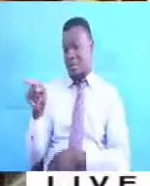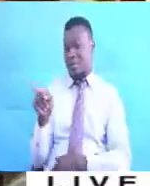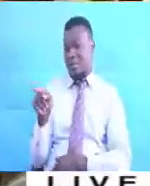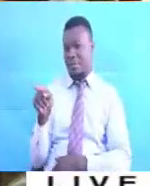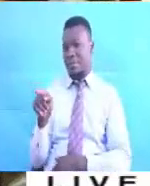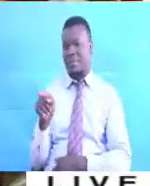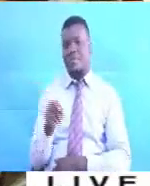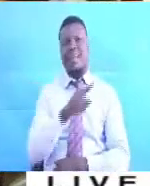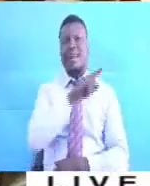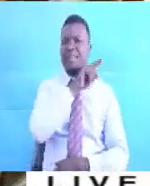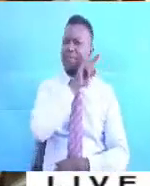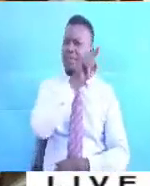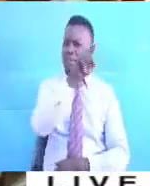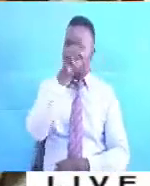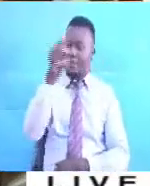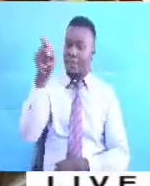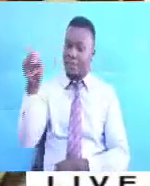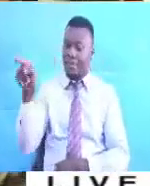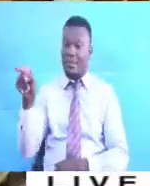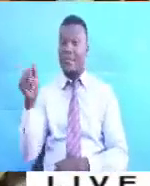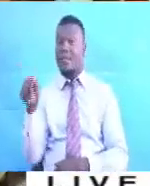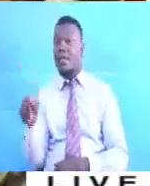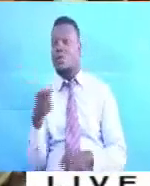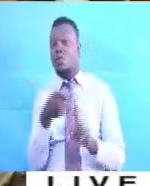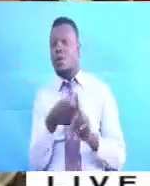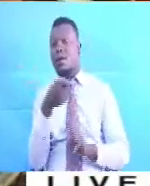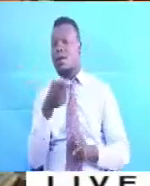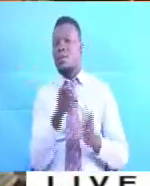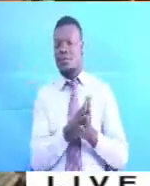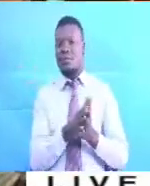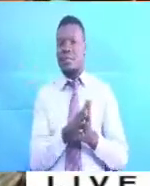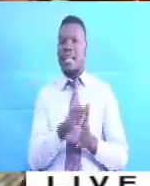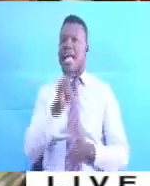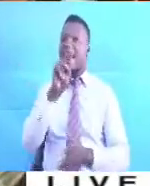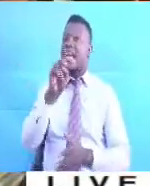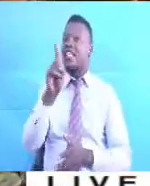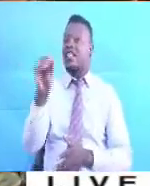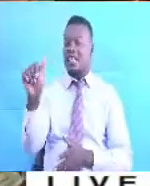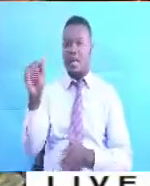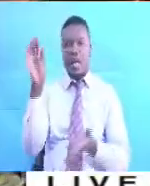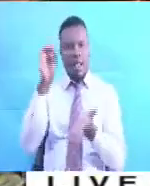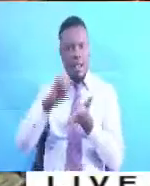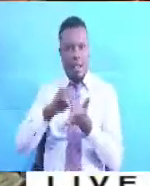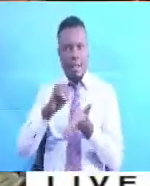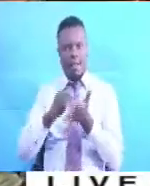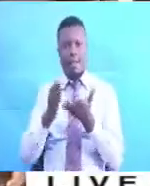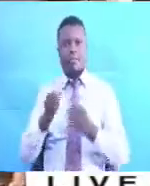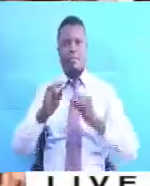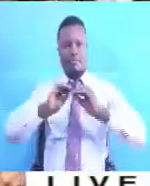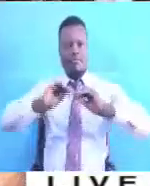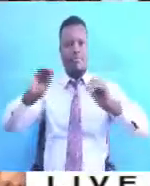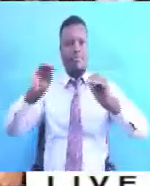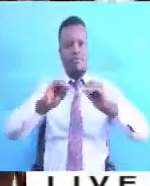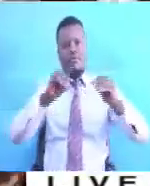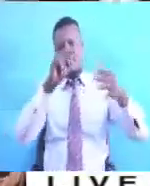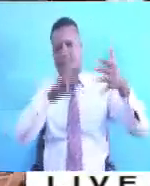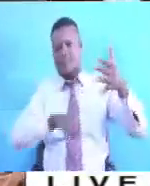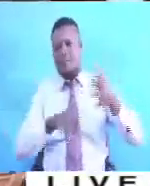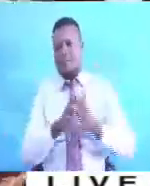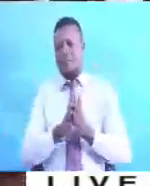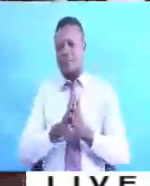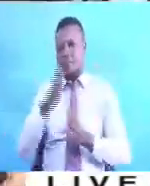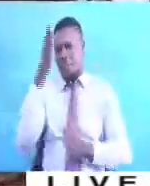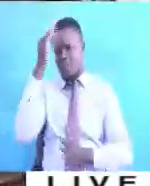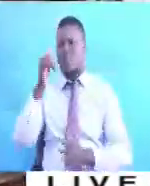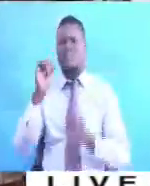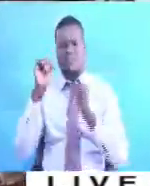country to Kampala, and the NDA has sponsored this kind of training because we want them to get very, very,